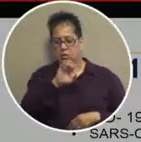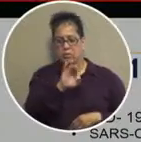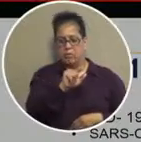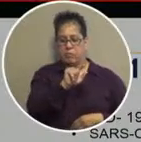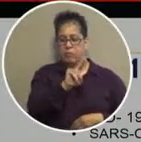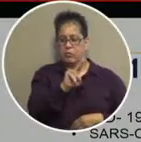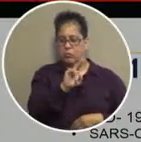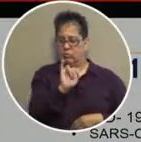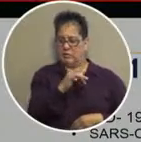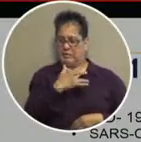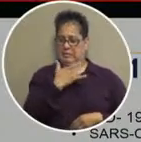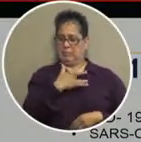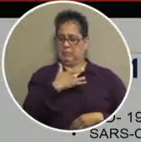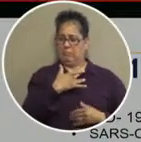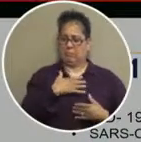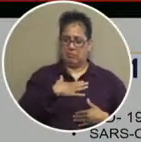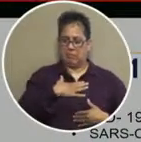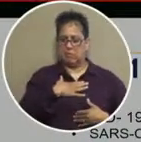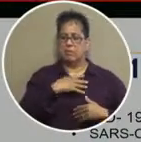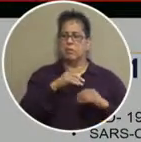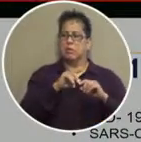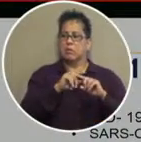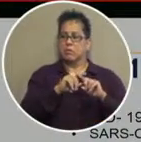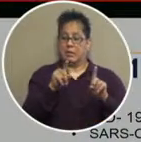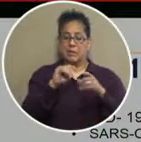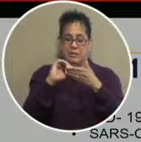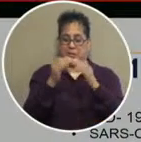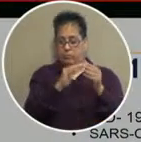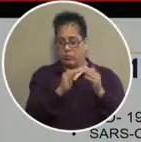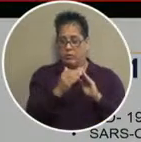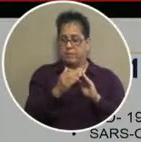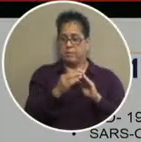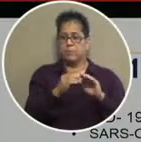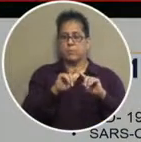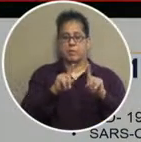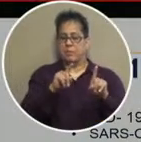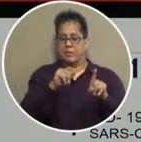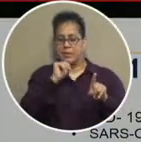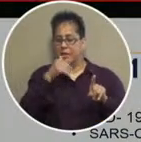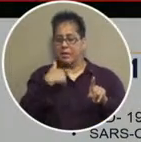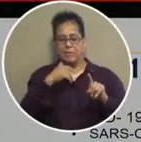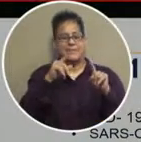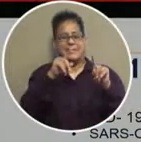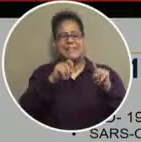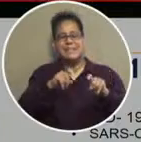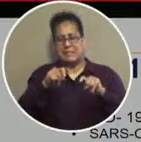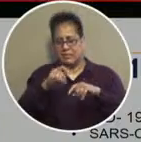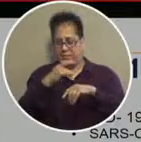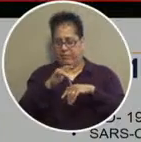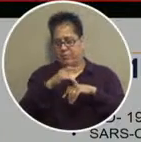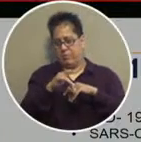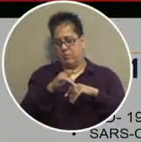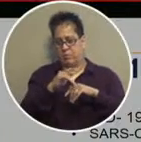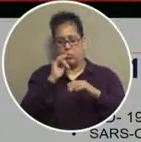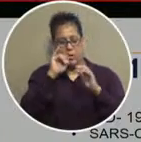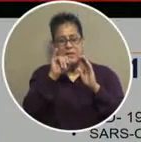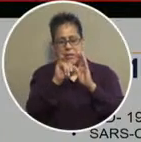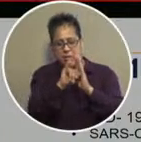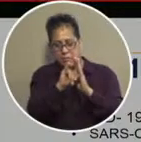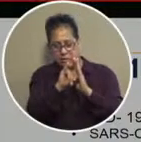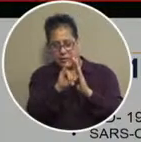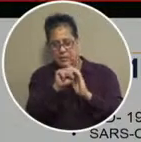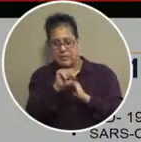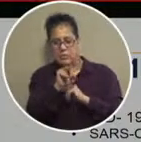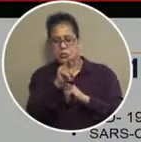symptoms in the community, but we didn't have the testing available to identify